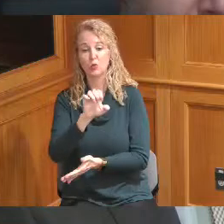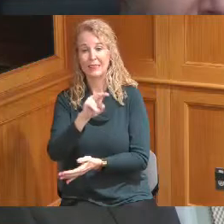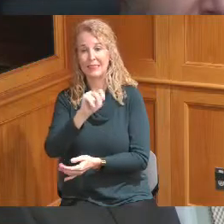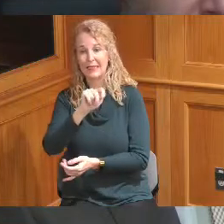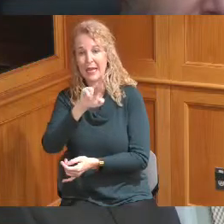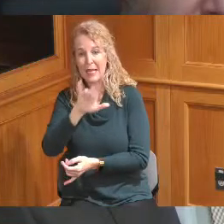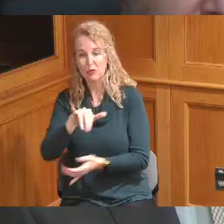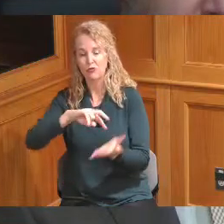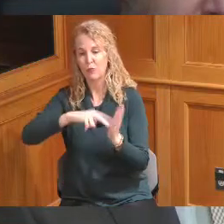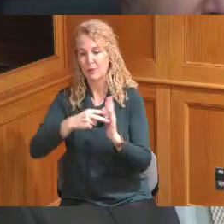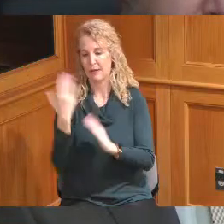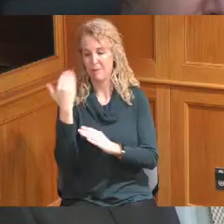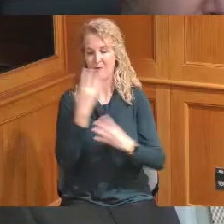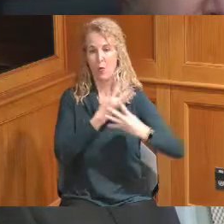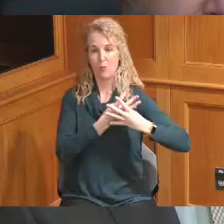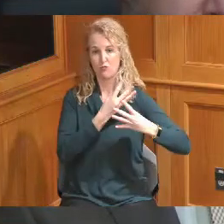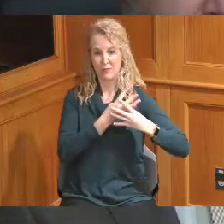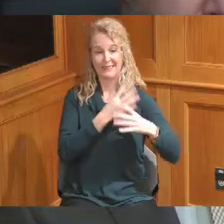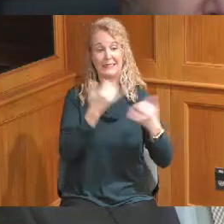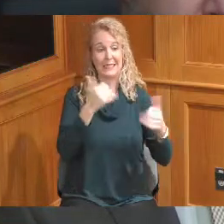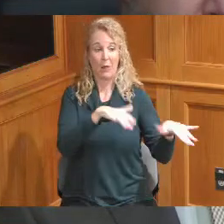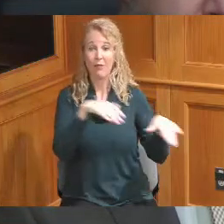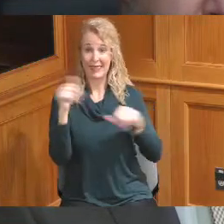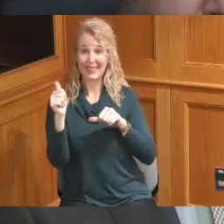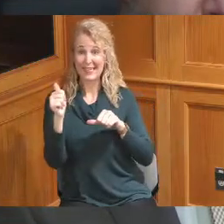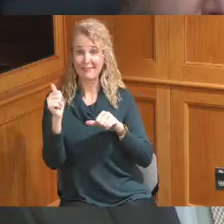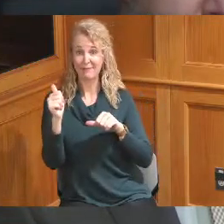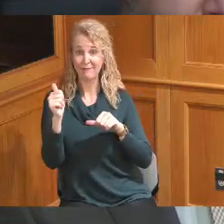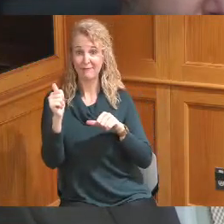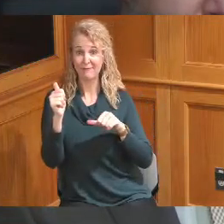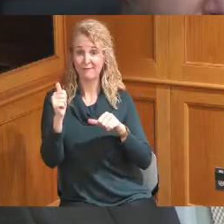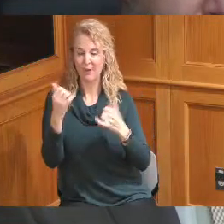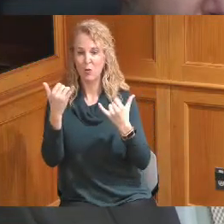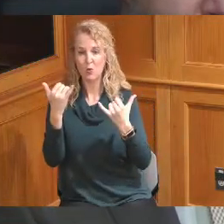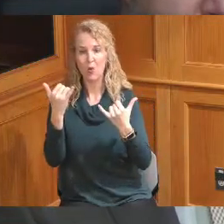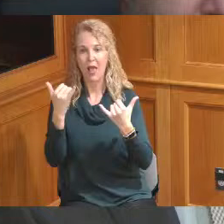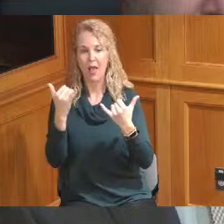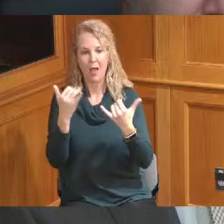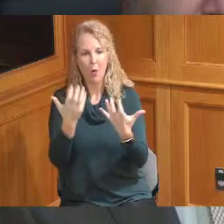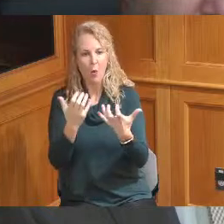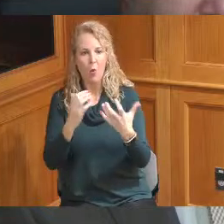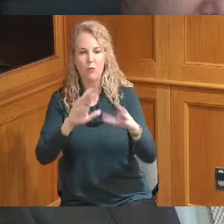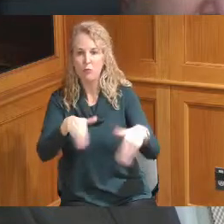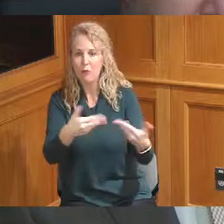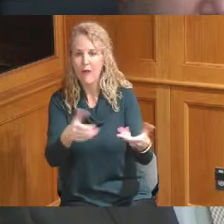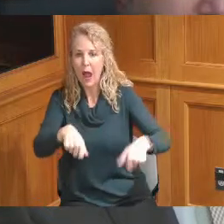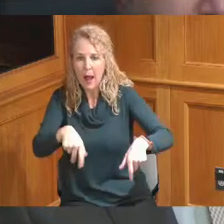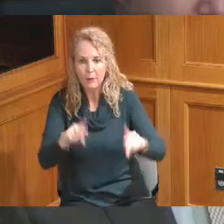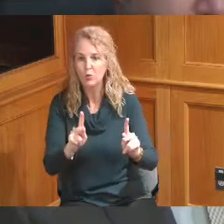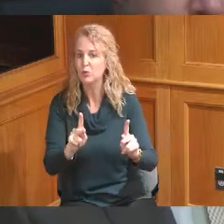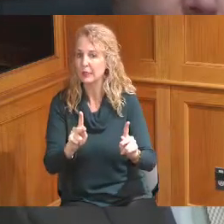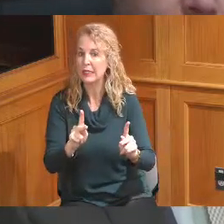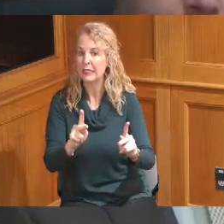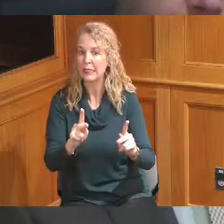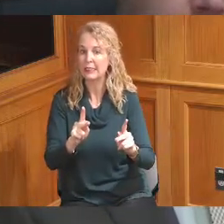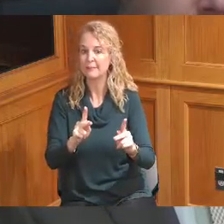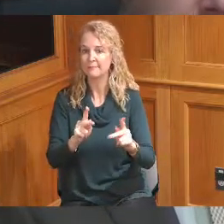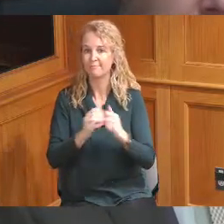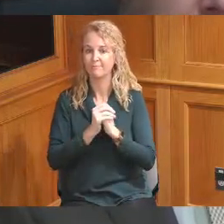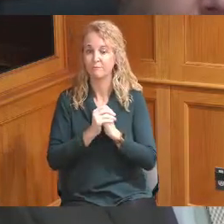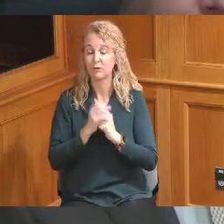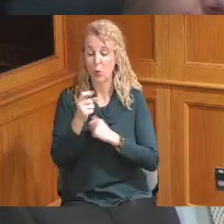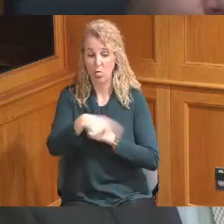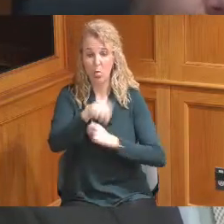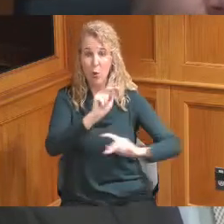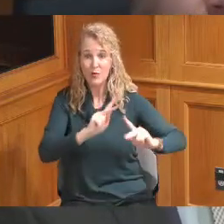coming back into society from the jail, from the prisons, and the opportunity that is created when